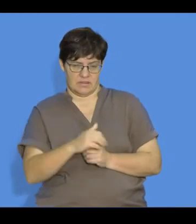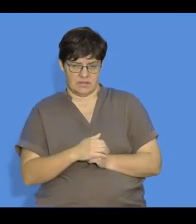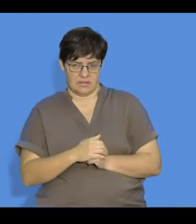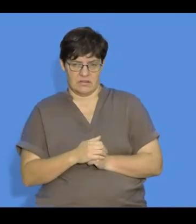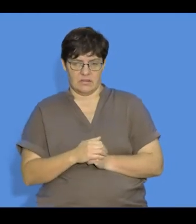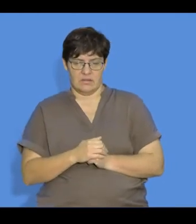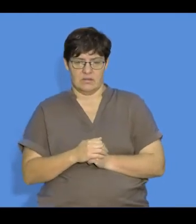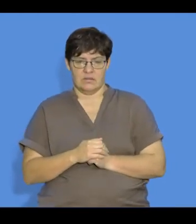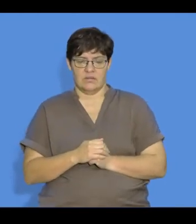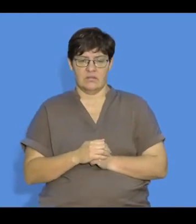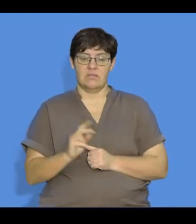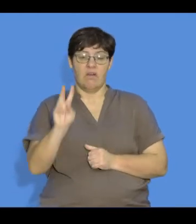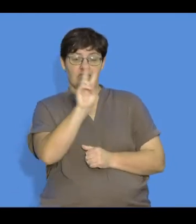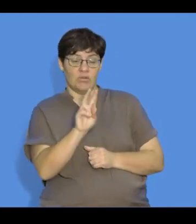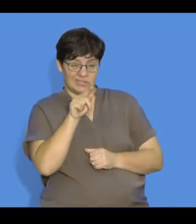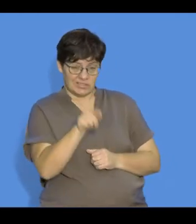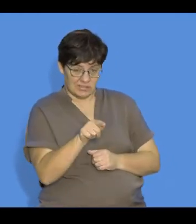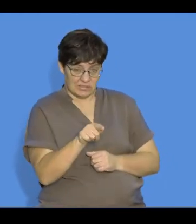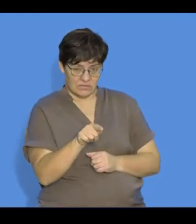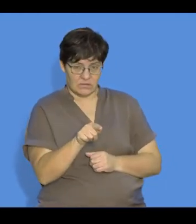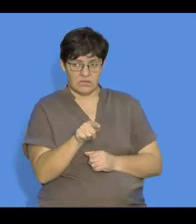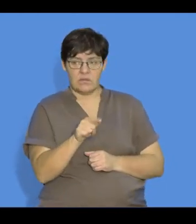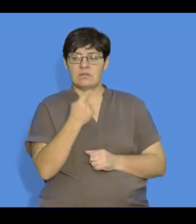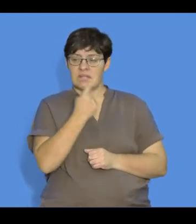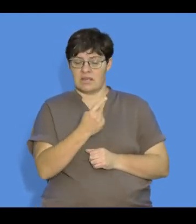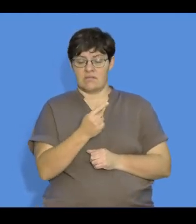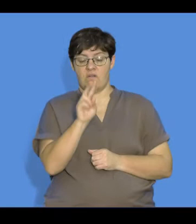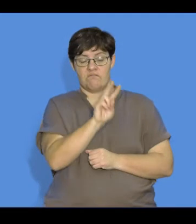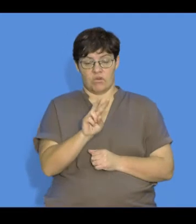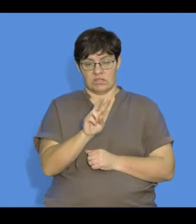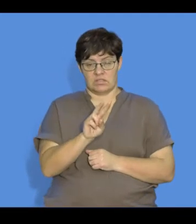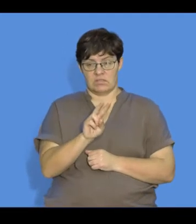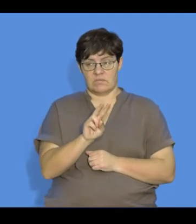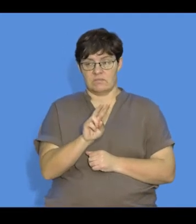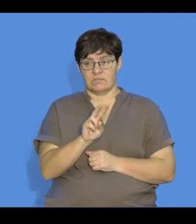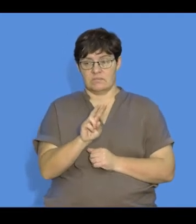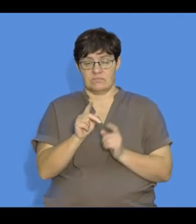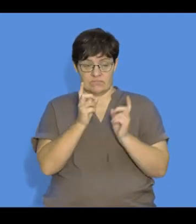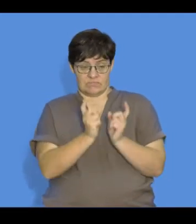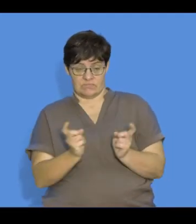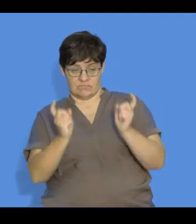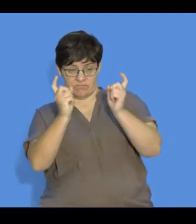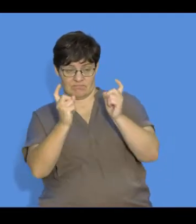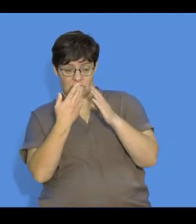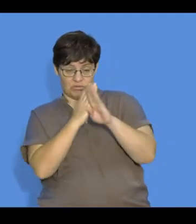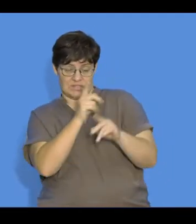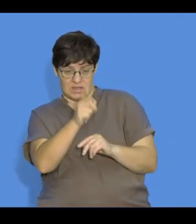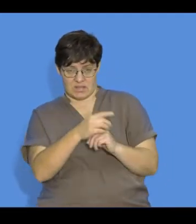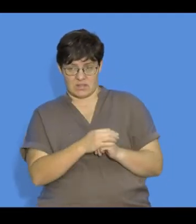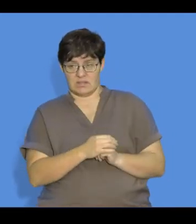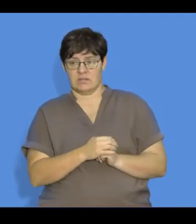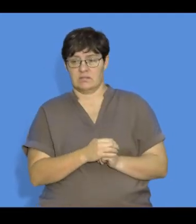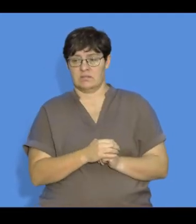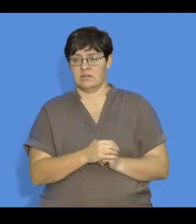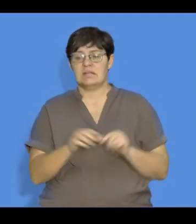of voltage, we are saying that the voltage across this resistor is